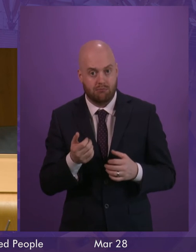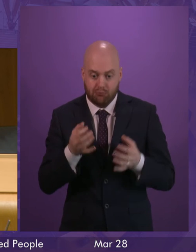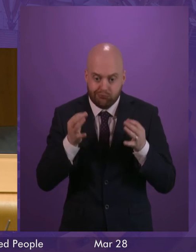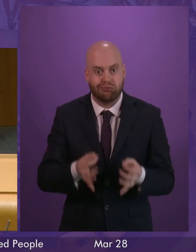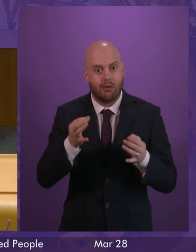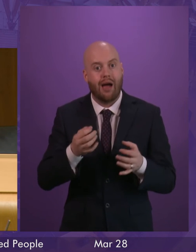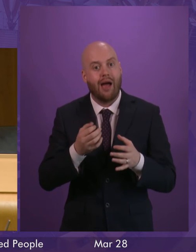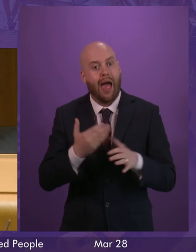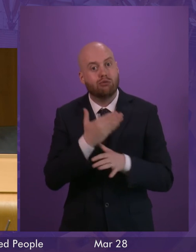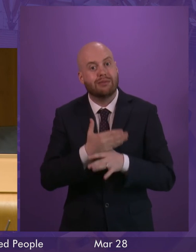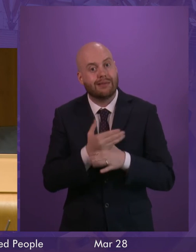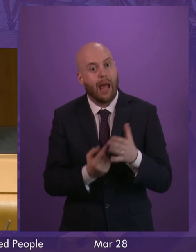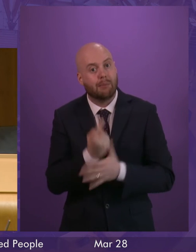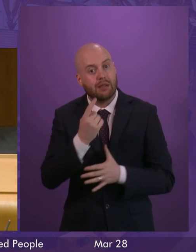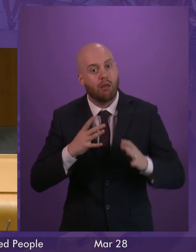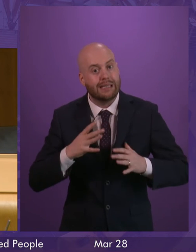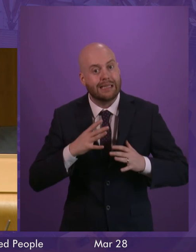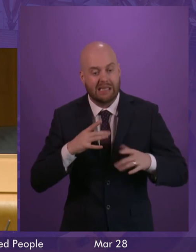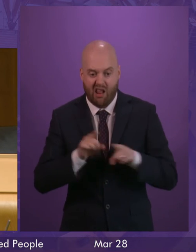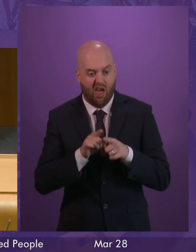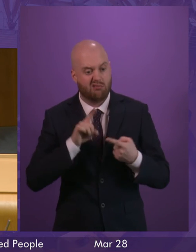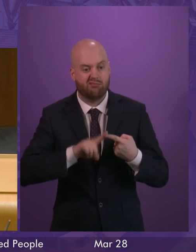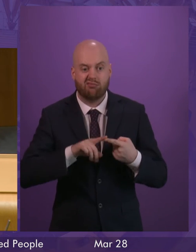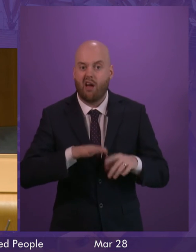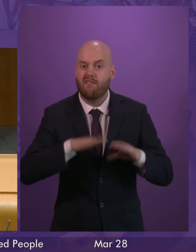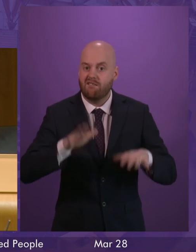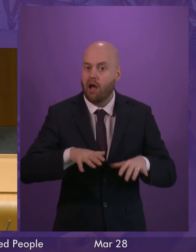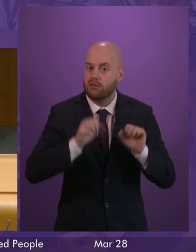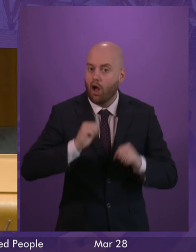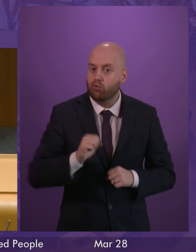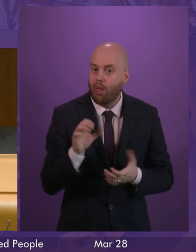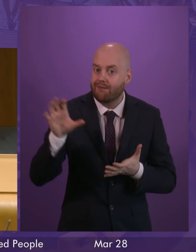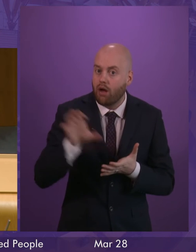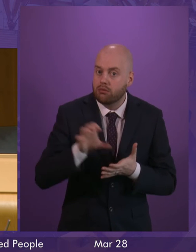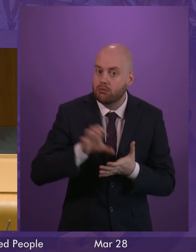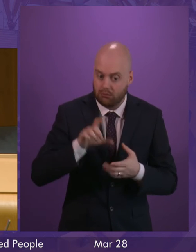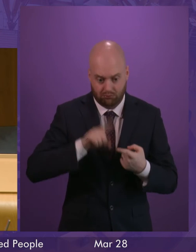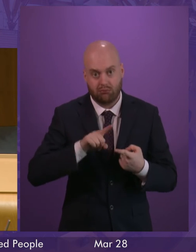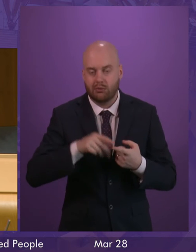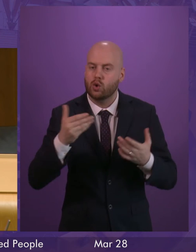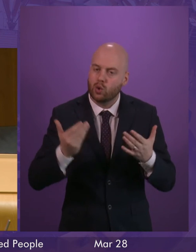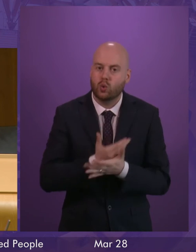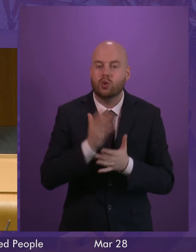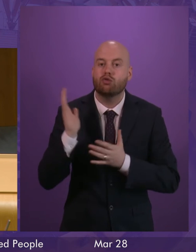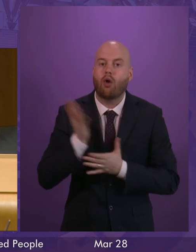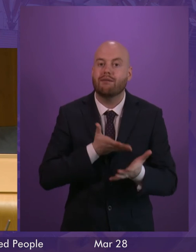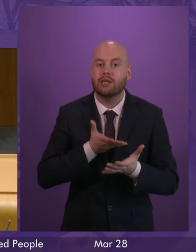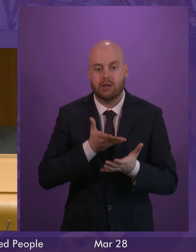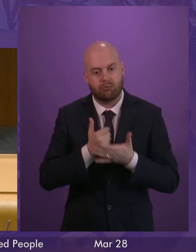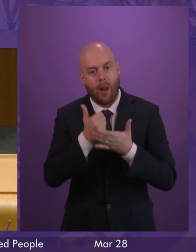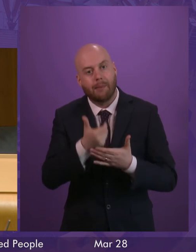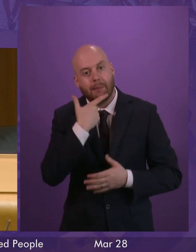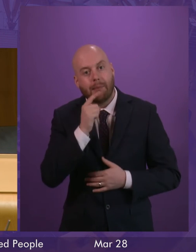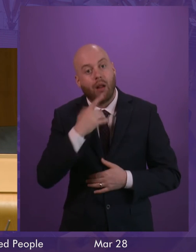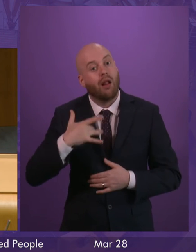on record here this afternoon. We should mention the Fair Start Scotland fund, which is a new employment support service, which helps people living in